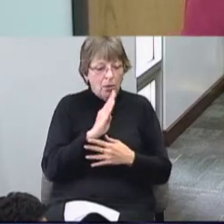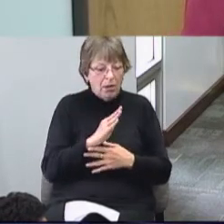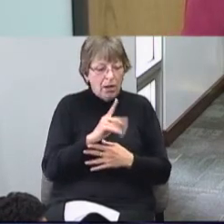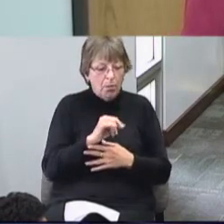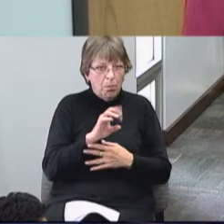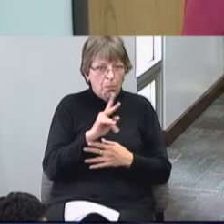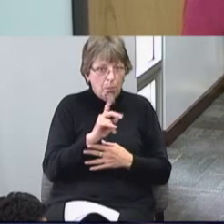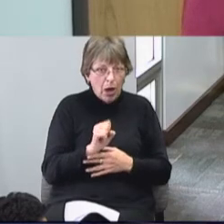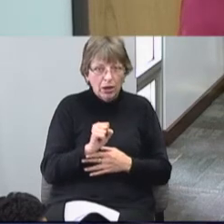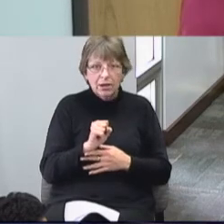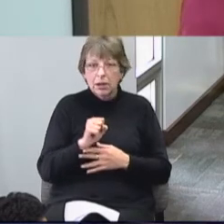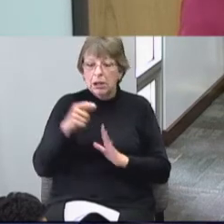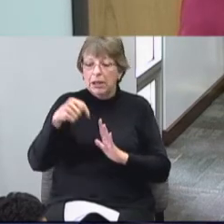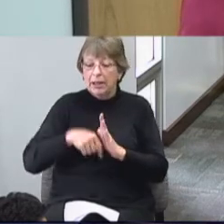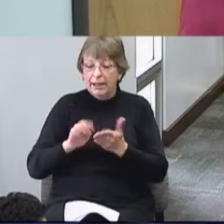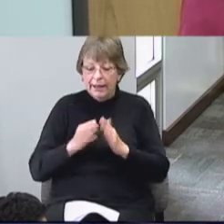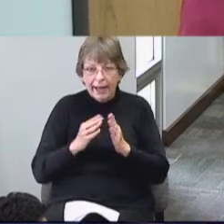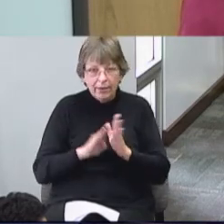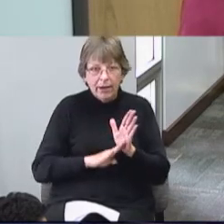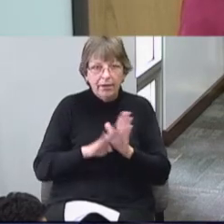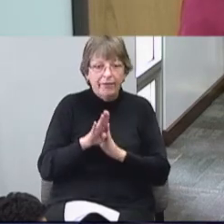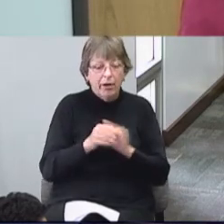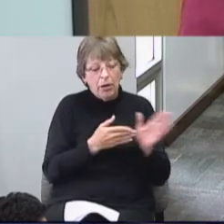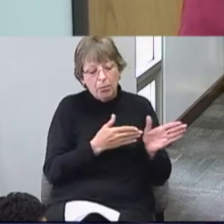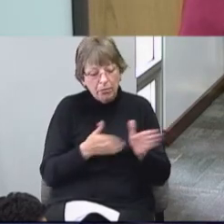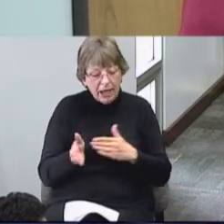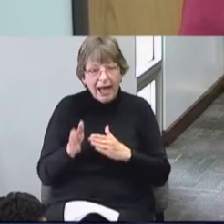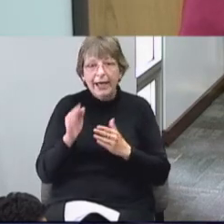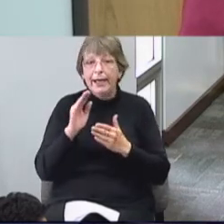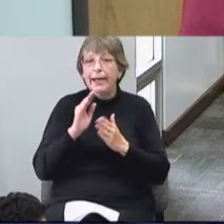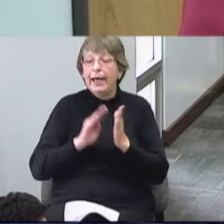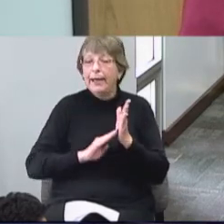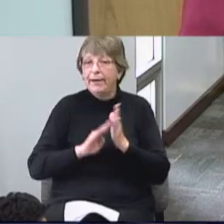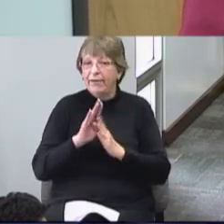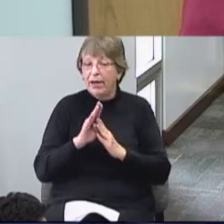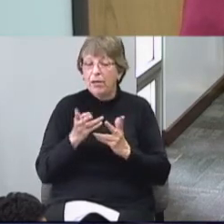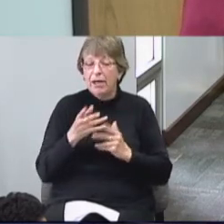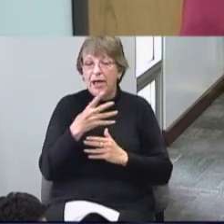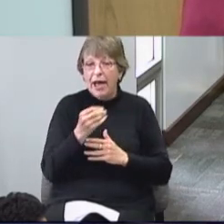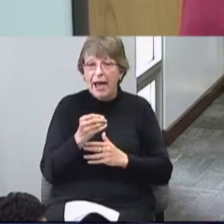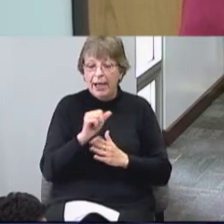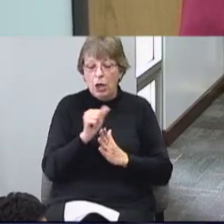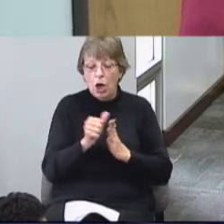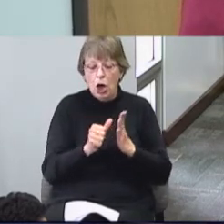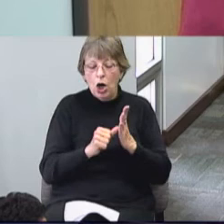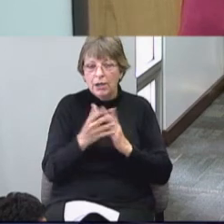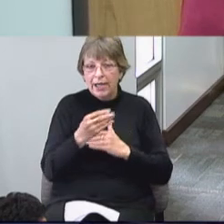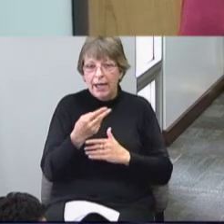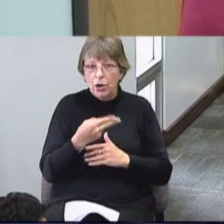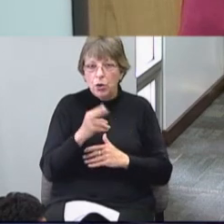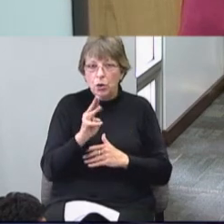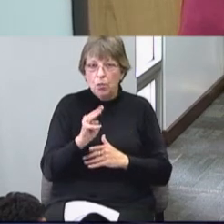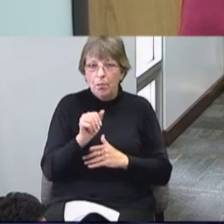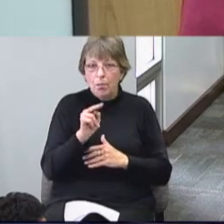downtown development, planning and development, and our Arts and Humanities Council.